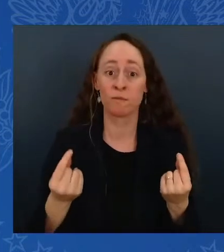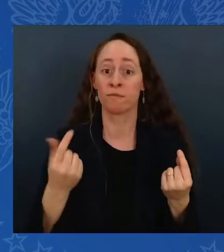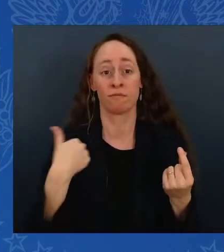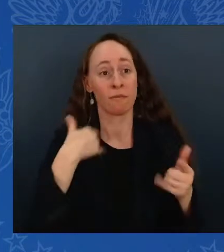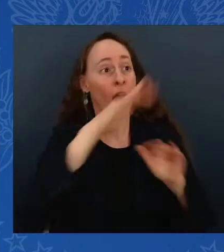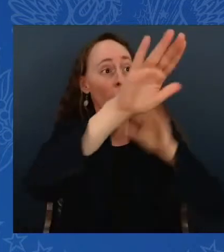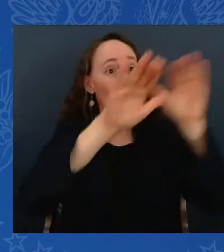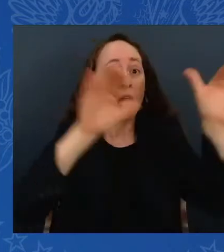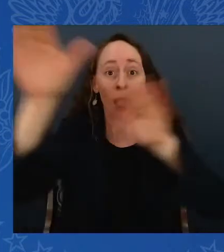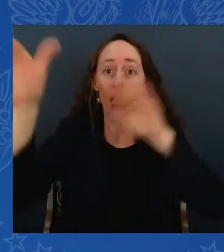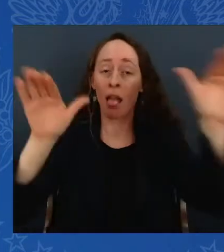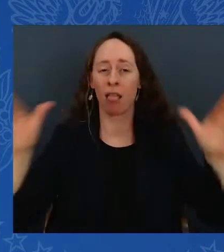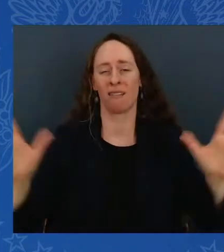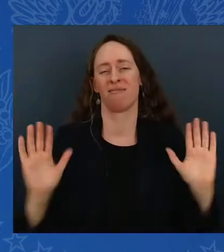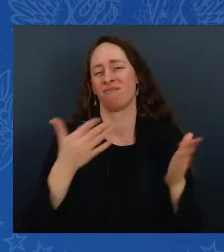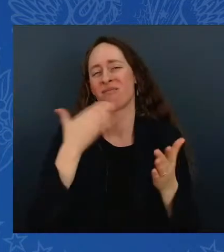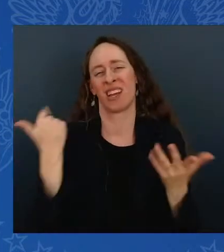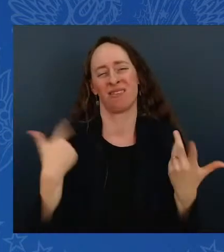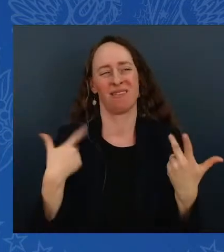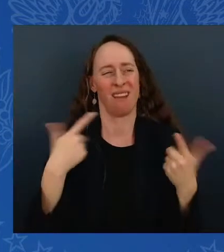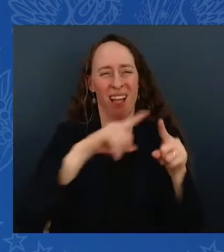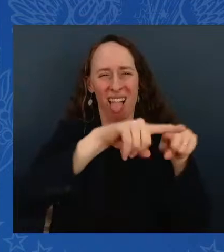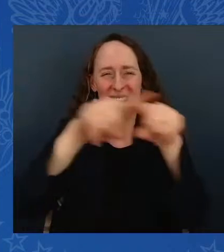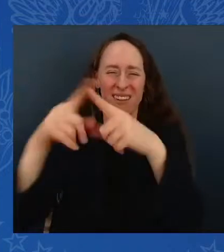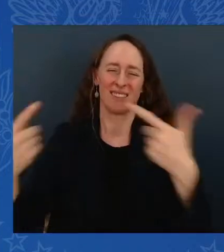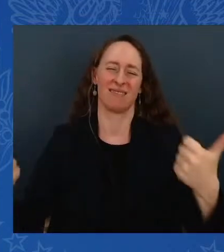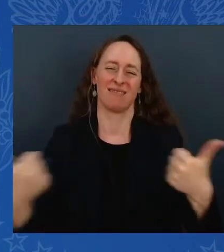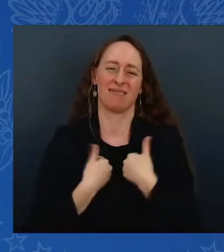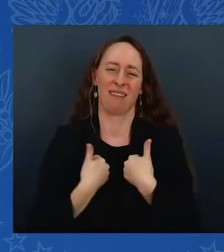America. And by the way,